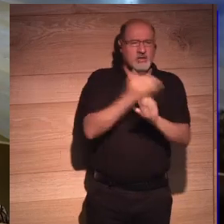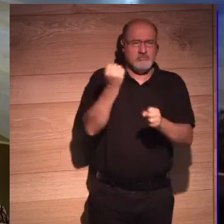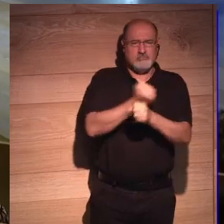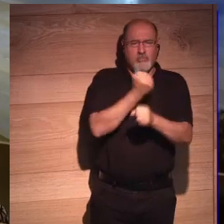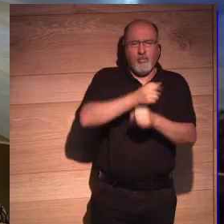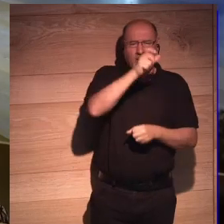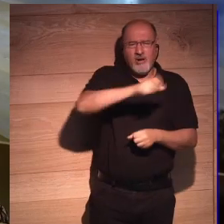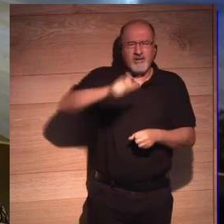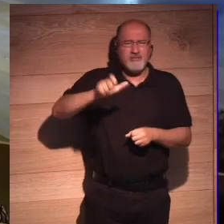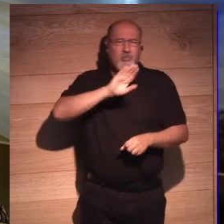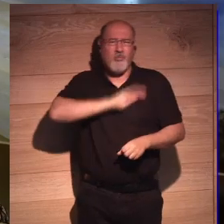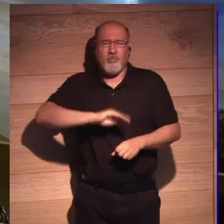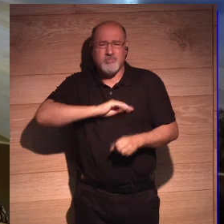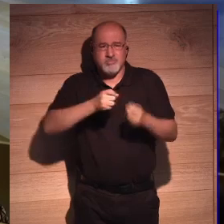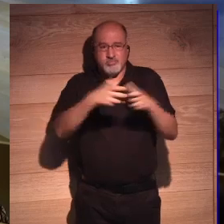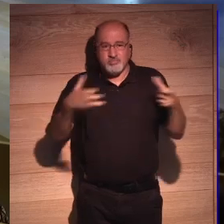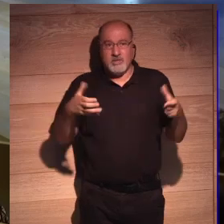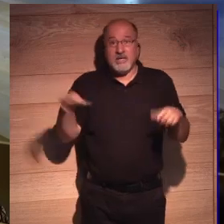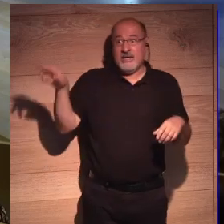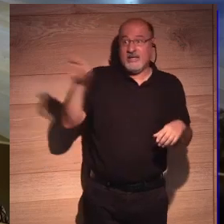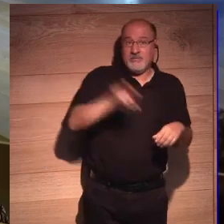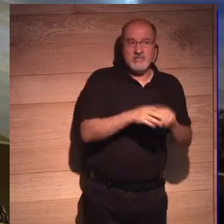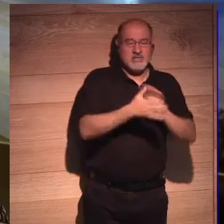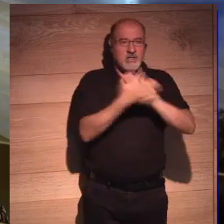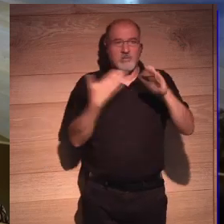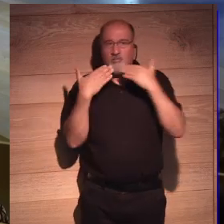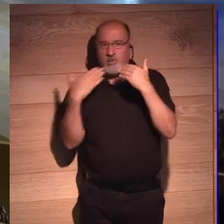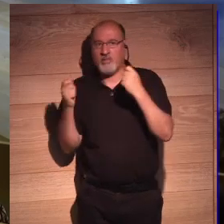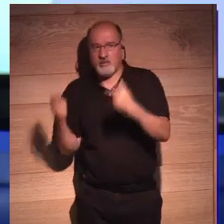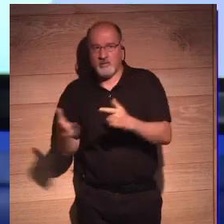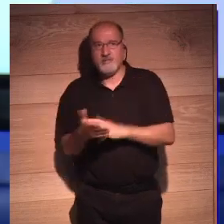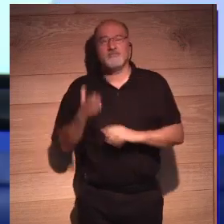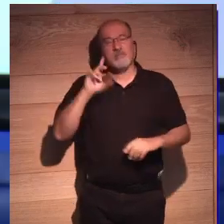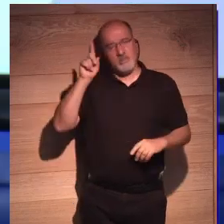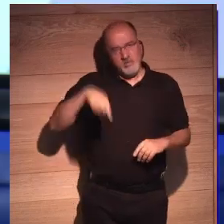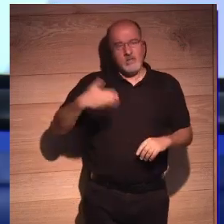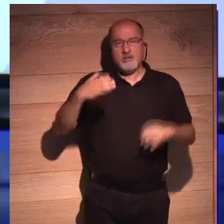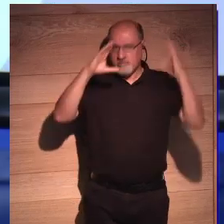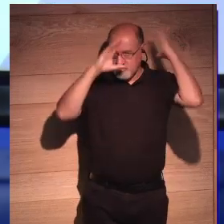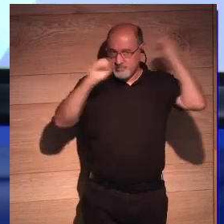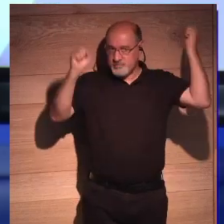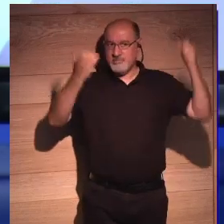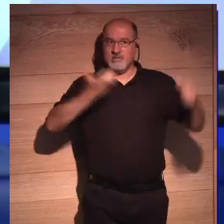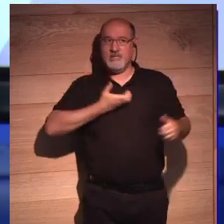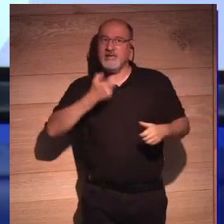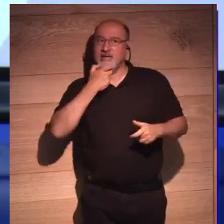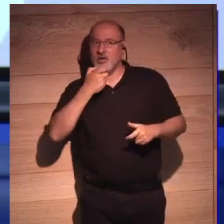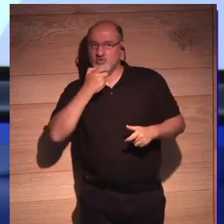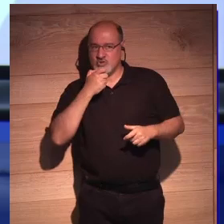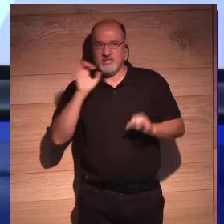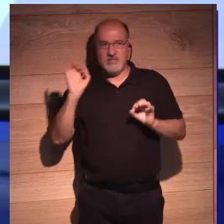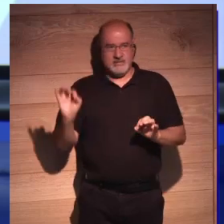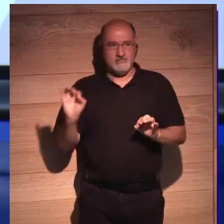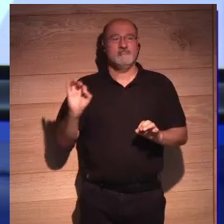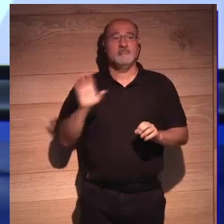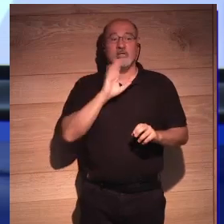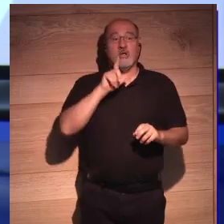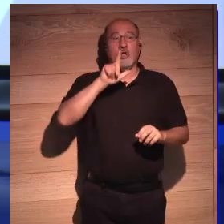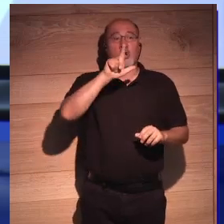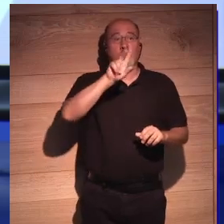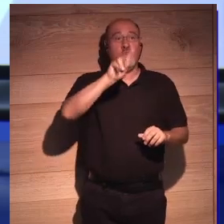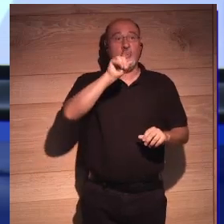quite fast, but a lot of people participated. So I just wanted to go through the British Council, of course. Thank you, Catherine, for